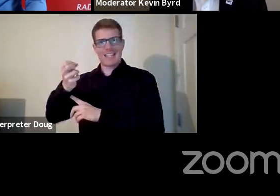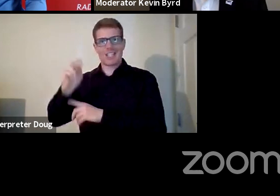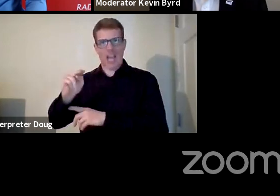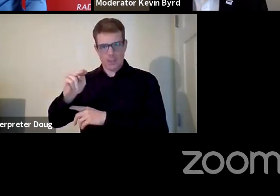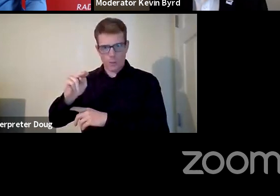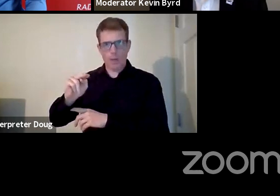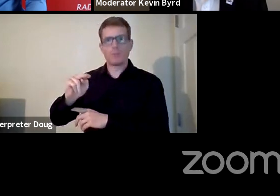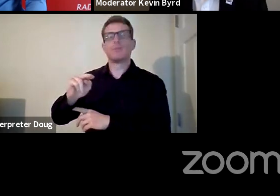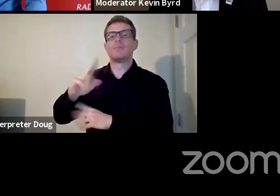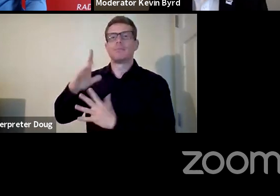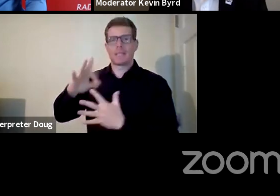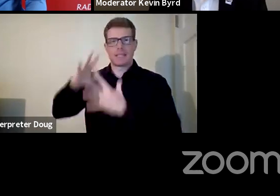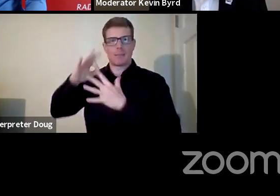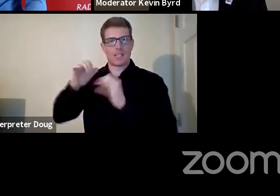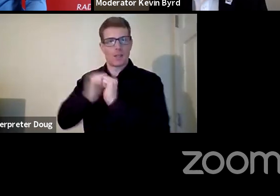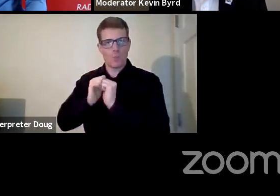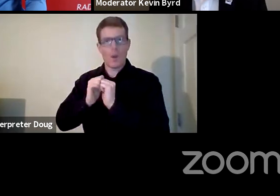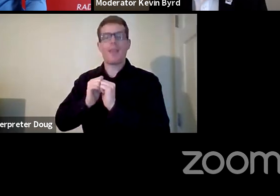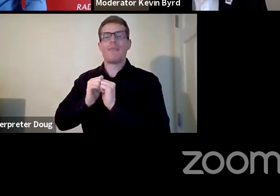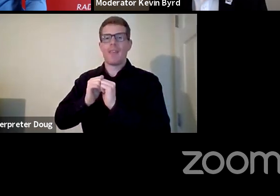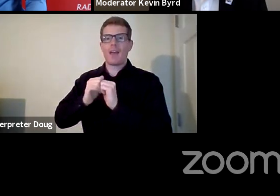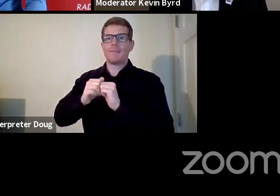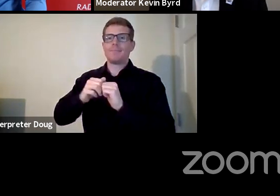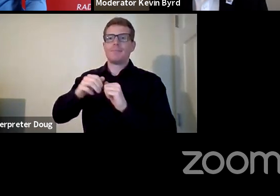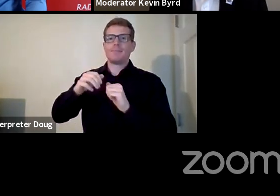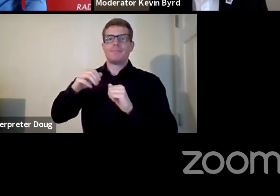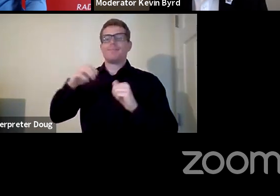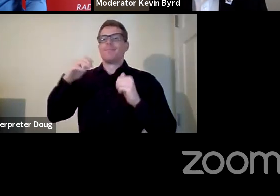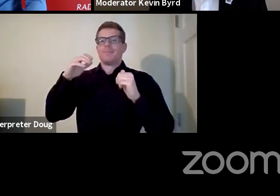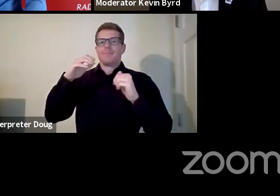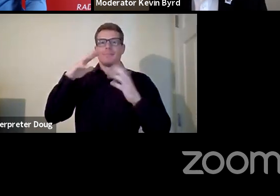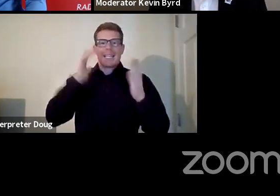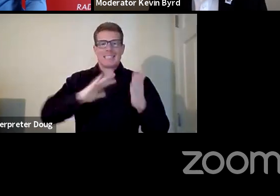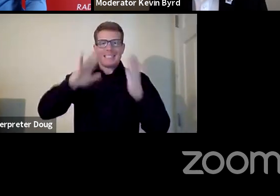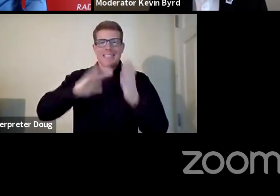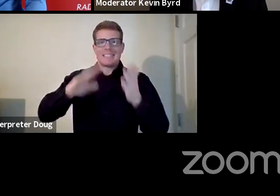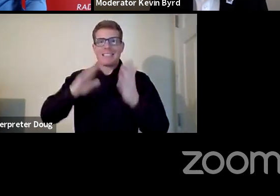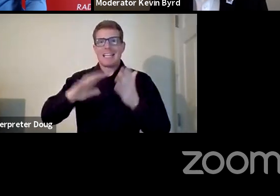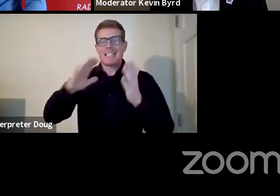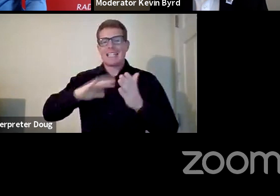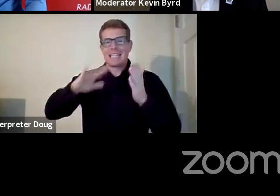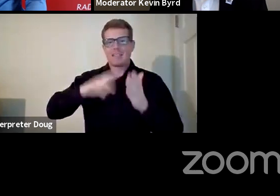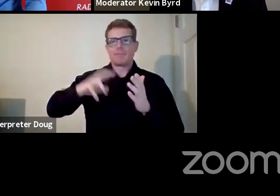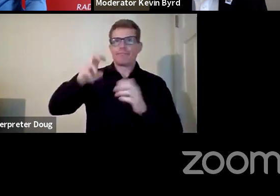emergency response process was activated. We had an